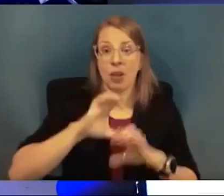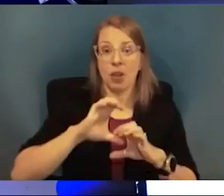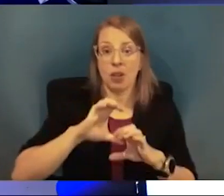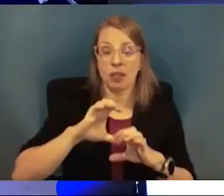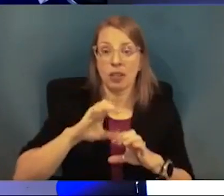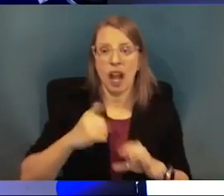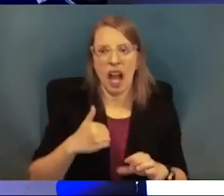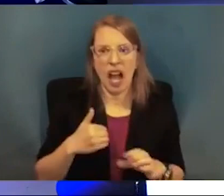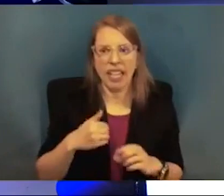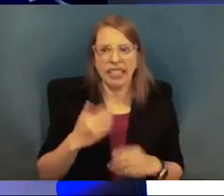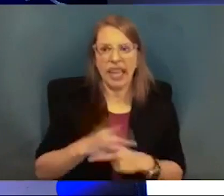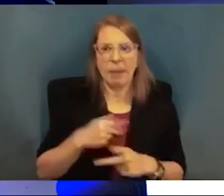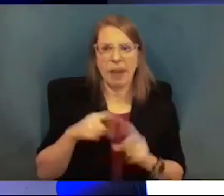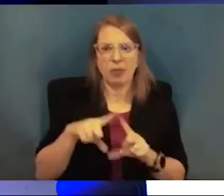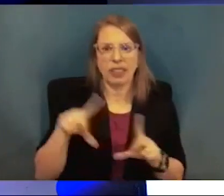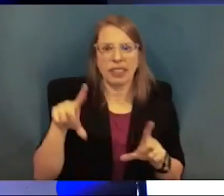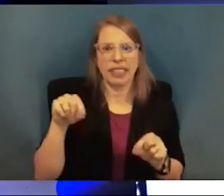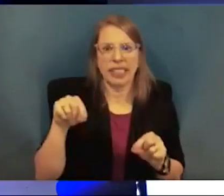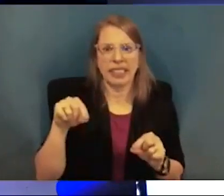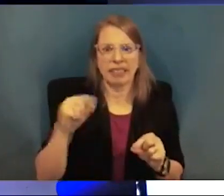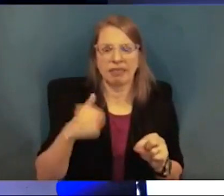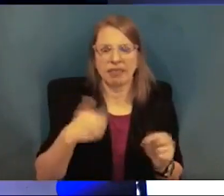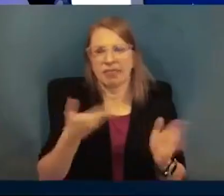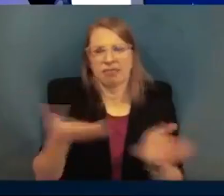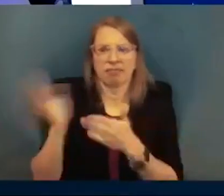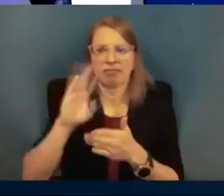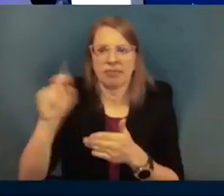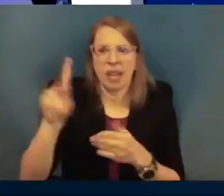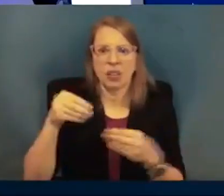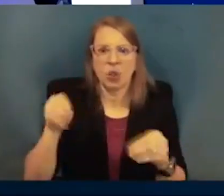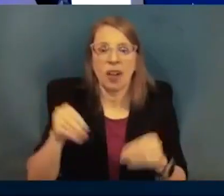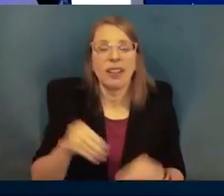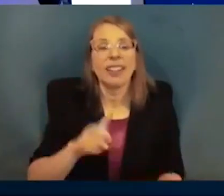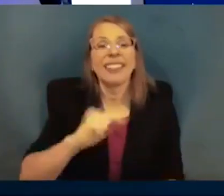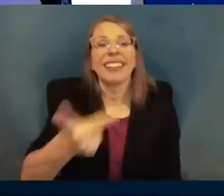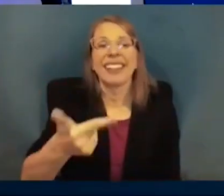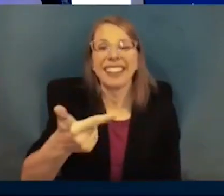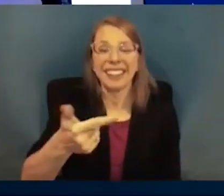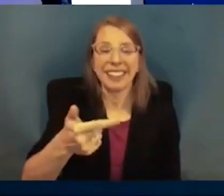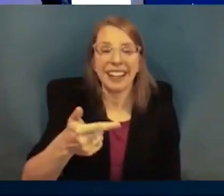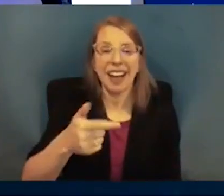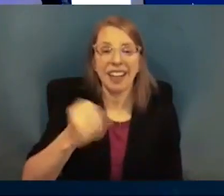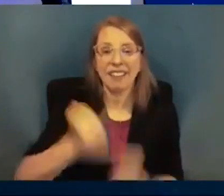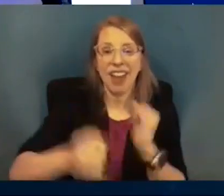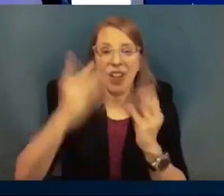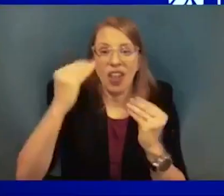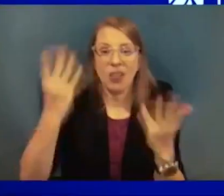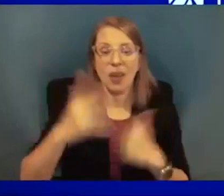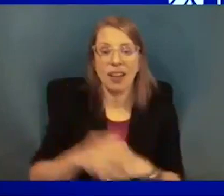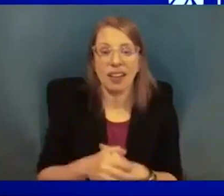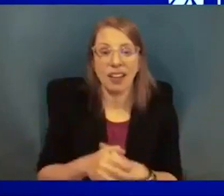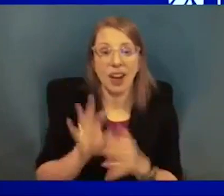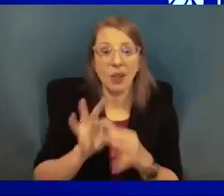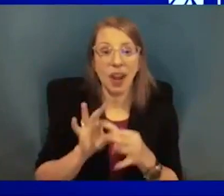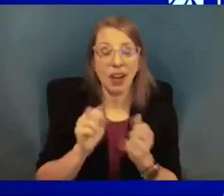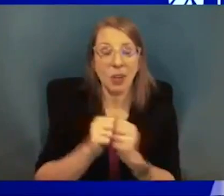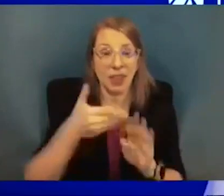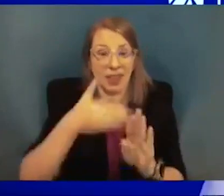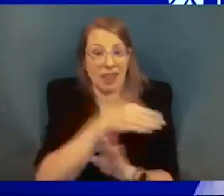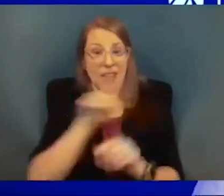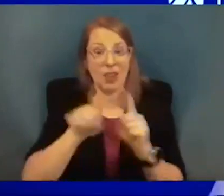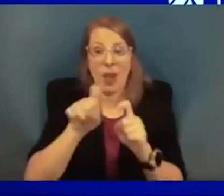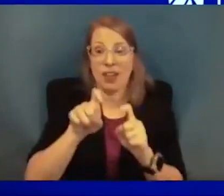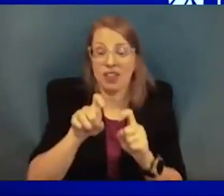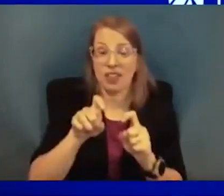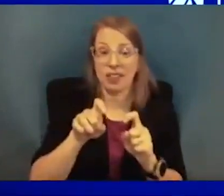back. All right, good advice. Thank you so much. All right, Dr. Hawkinson, final thoughts from you. Yeah, I was going to say, in regards to one of the earlier questions, what's the most common